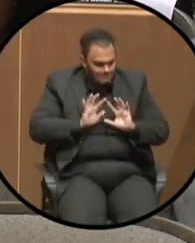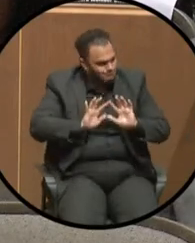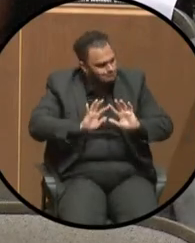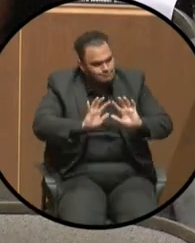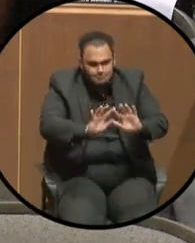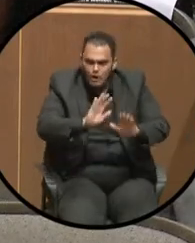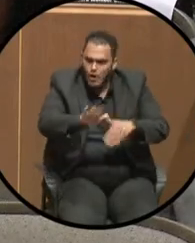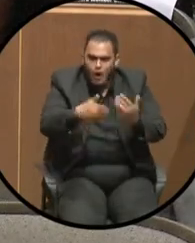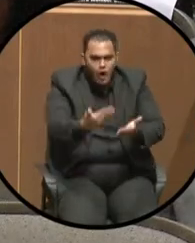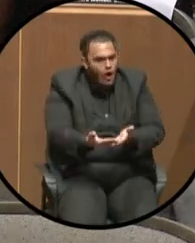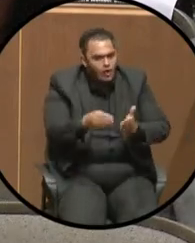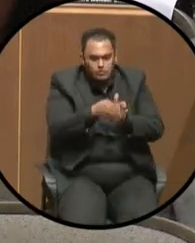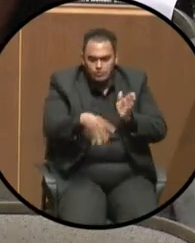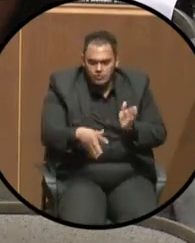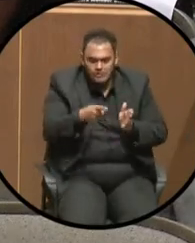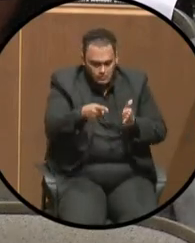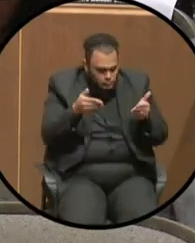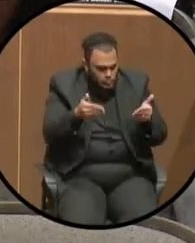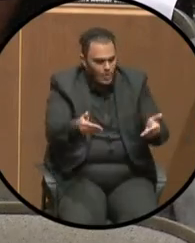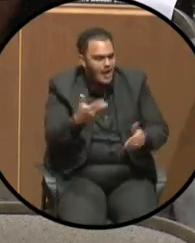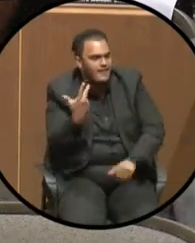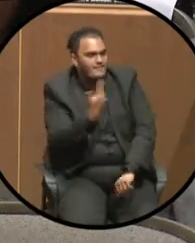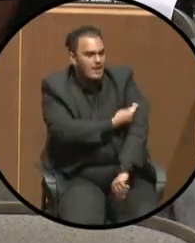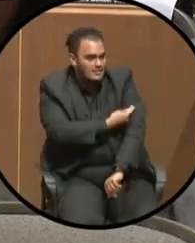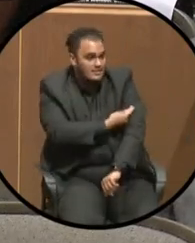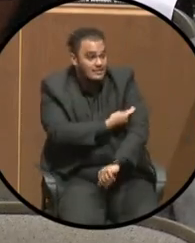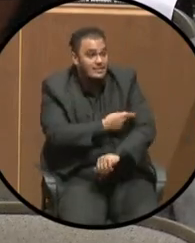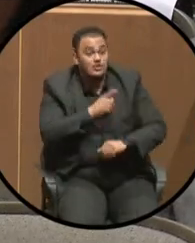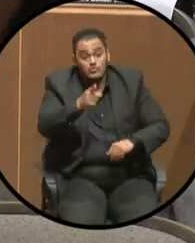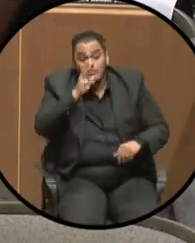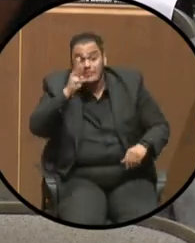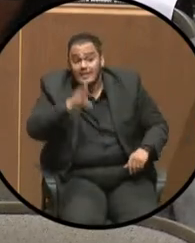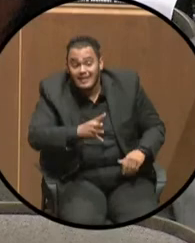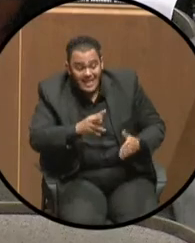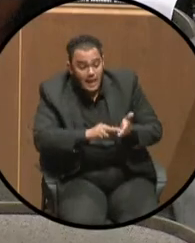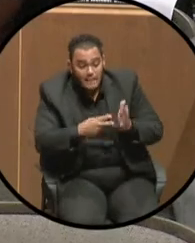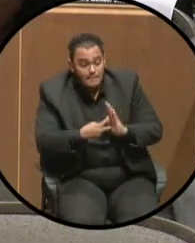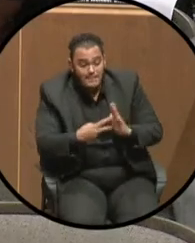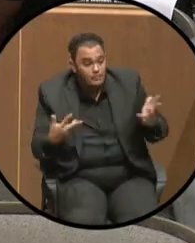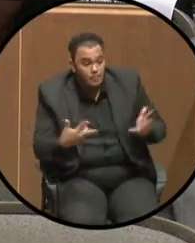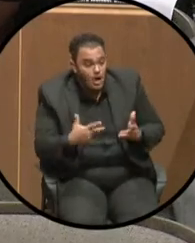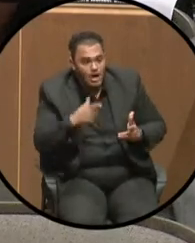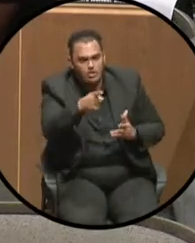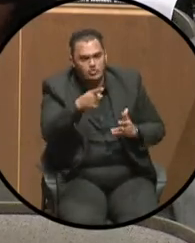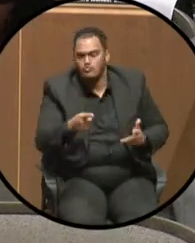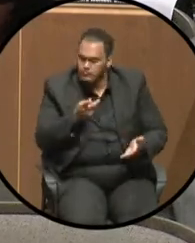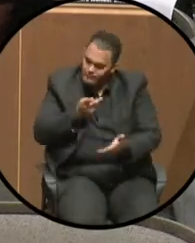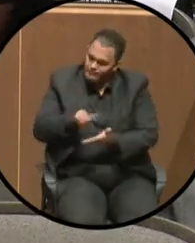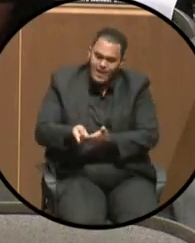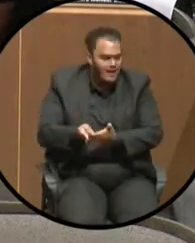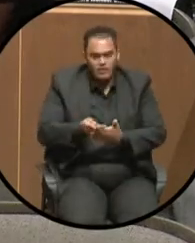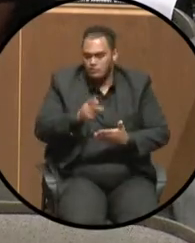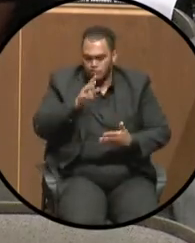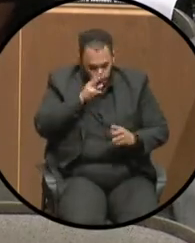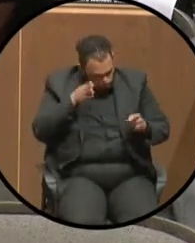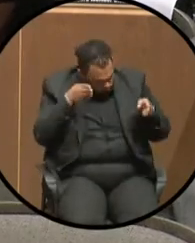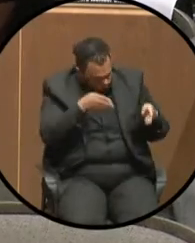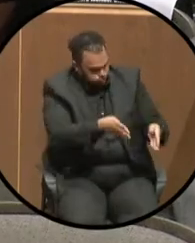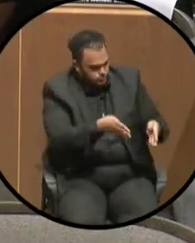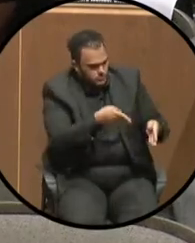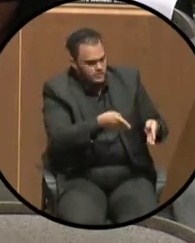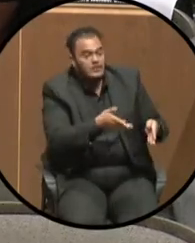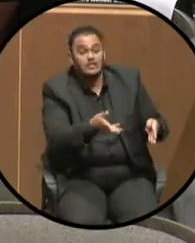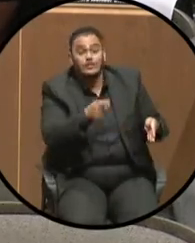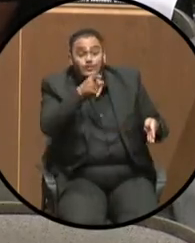students. Neglect is to pay little to no attention, to fail to heed or disregard. The very definition